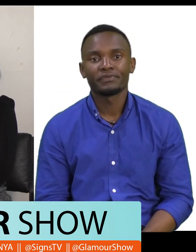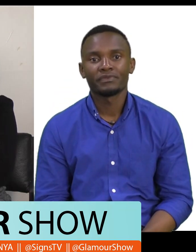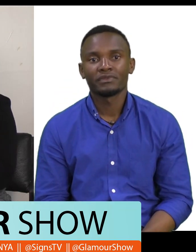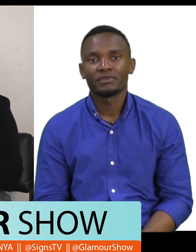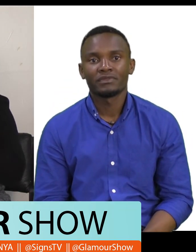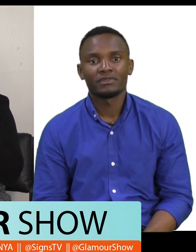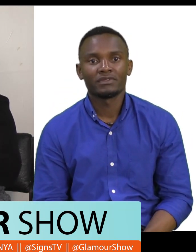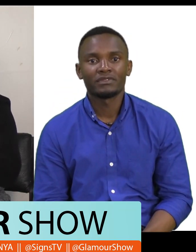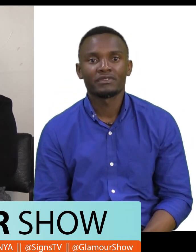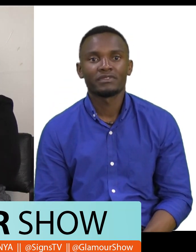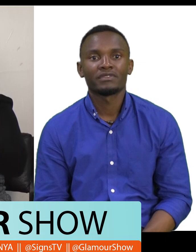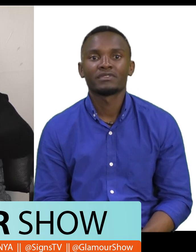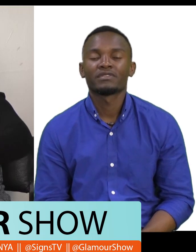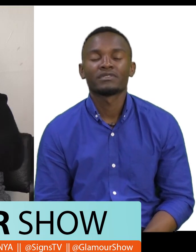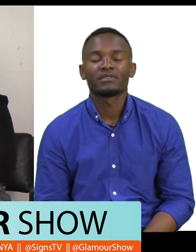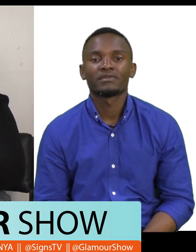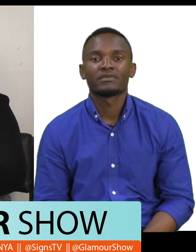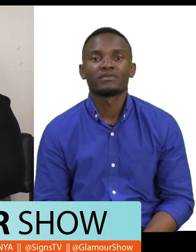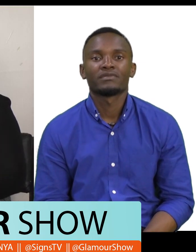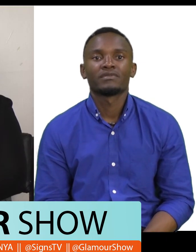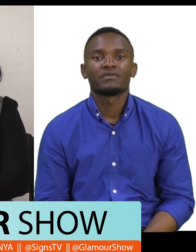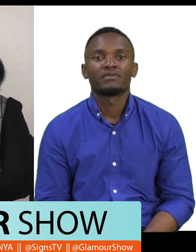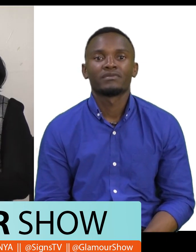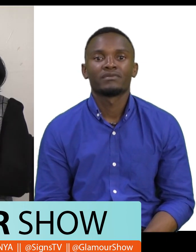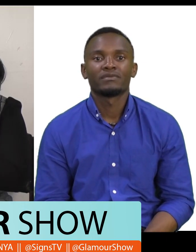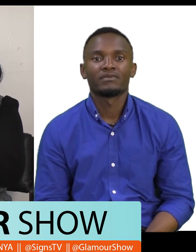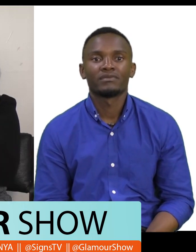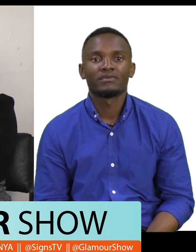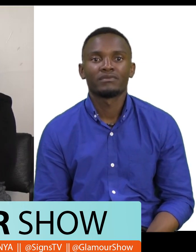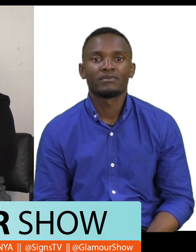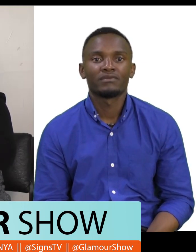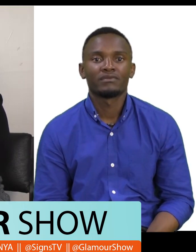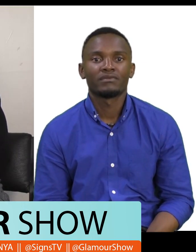Wow. That was a good explanation about waxing.